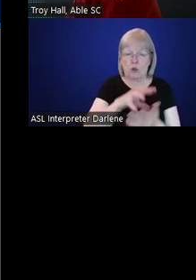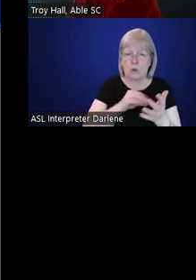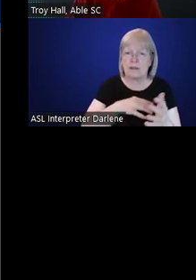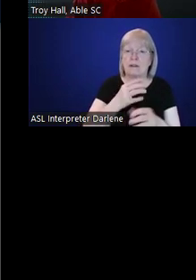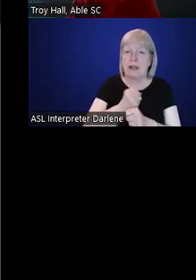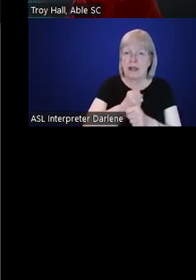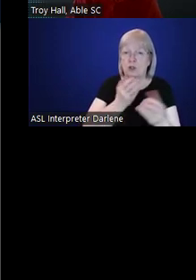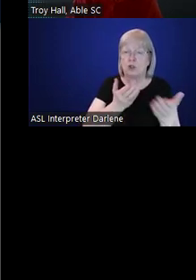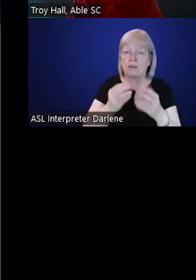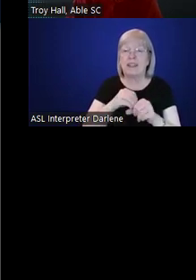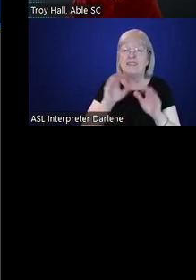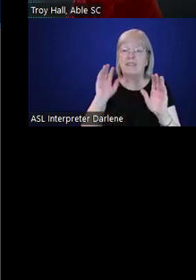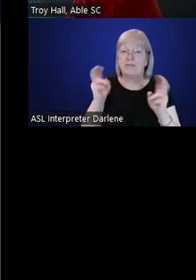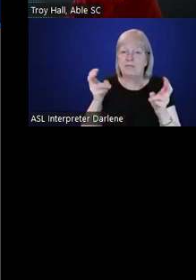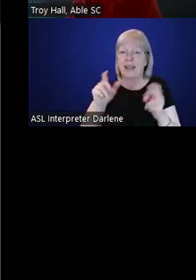All right.